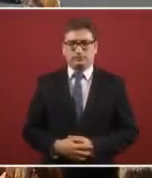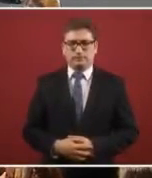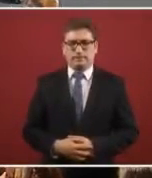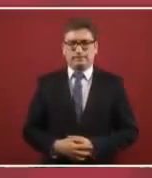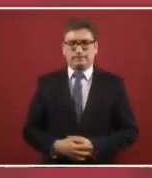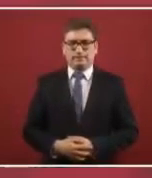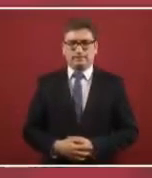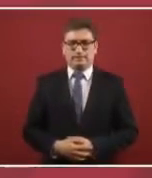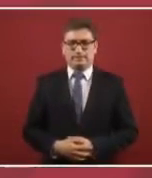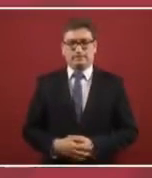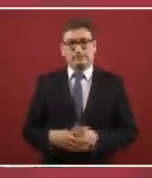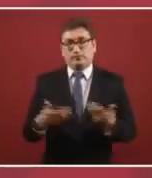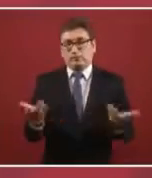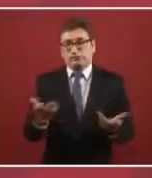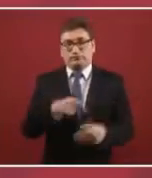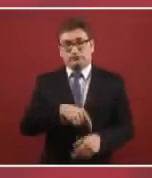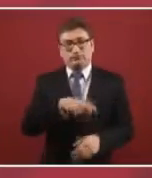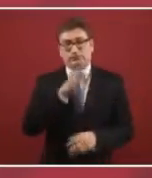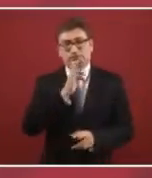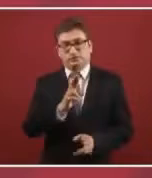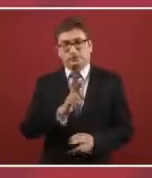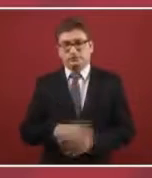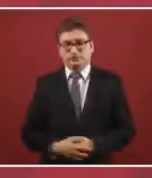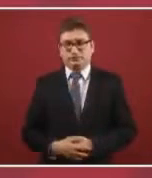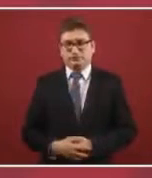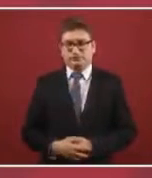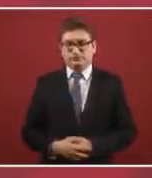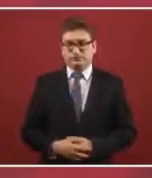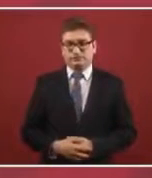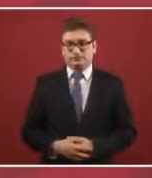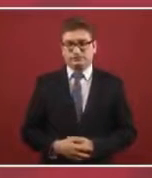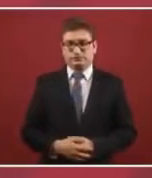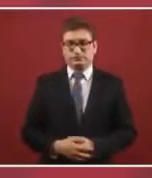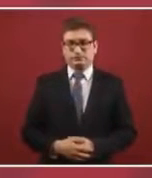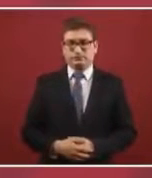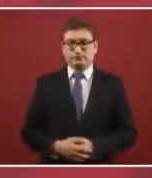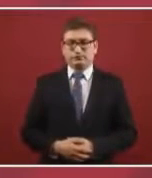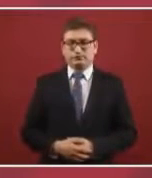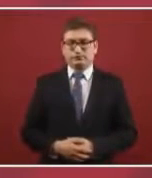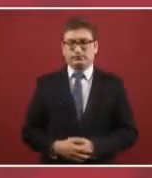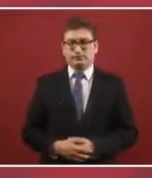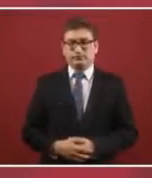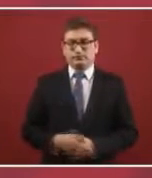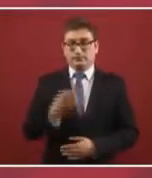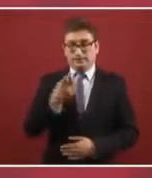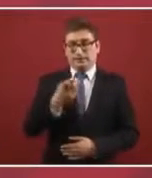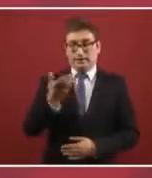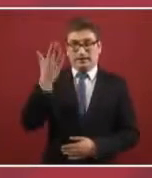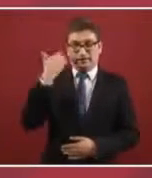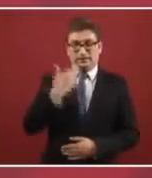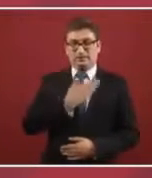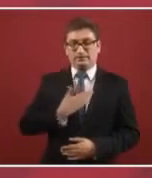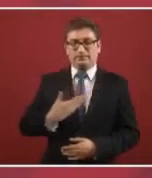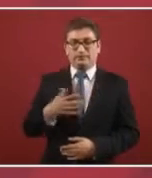Wow. Bueno, pues ahí está la respuesta. Yes, there's the response. Pero but you can see that was López